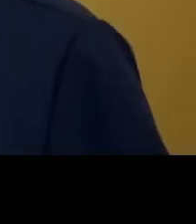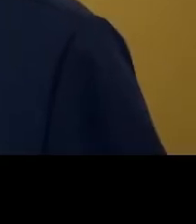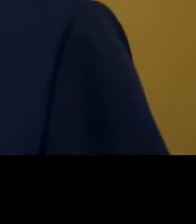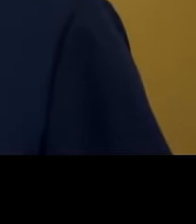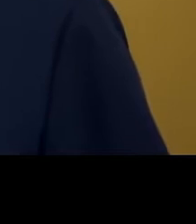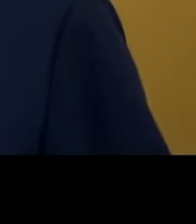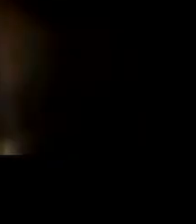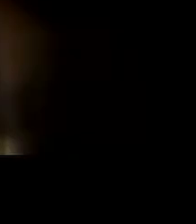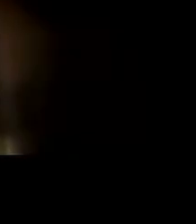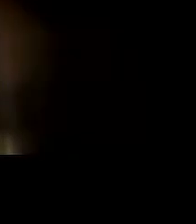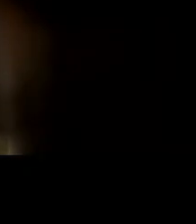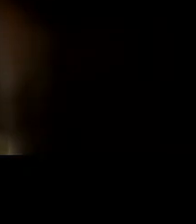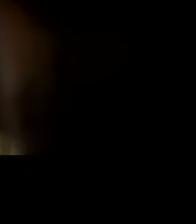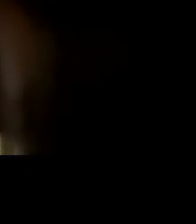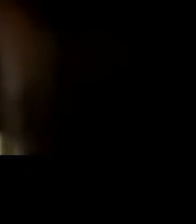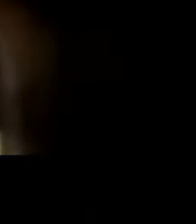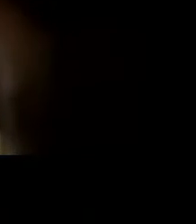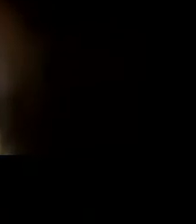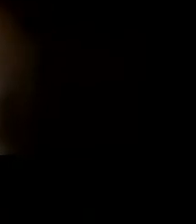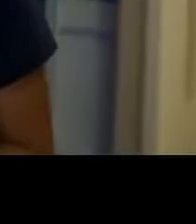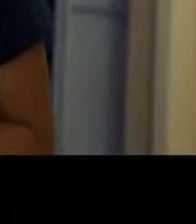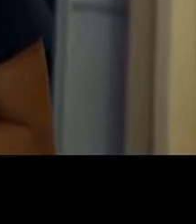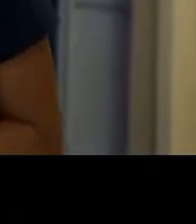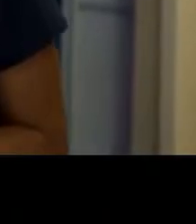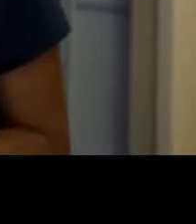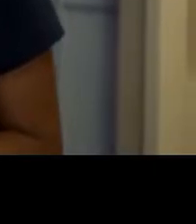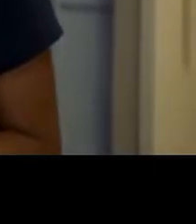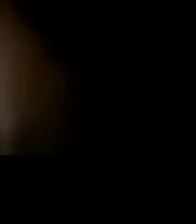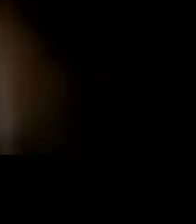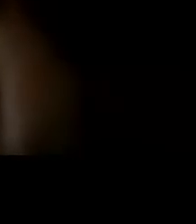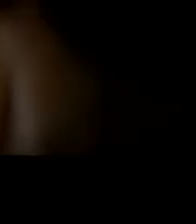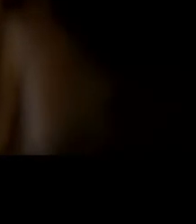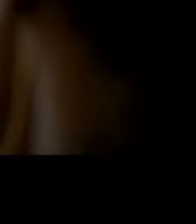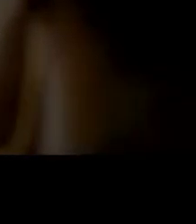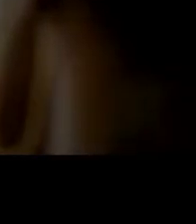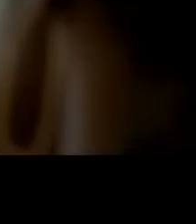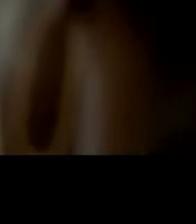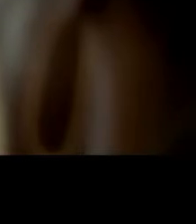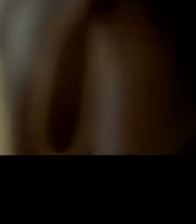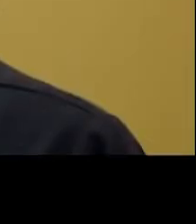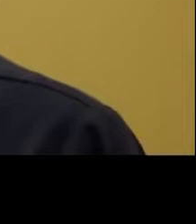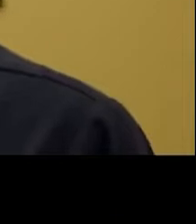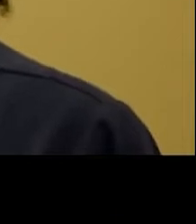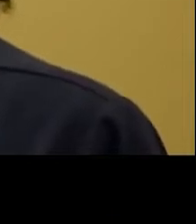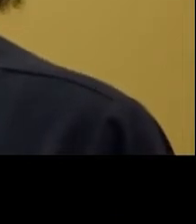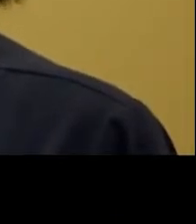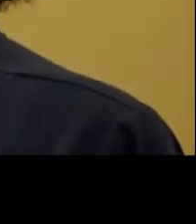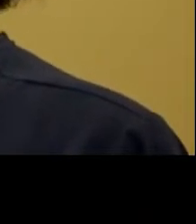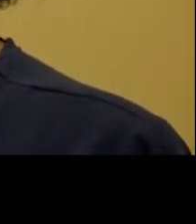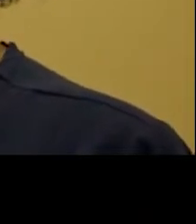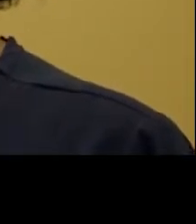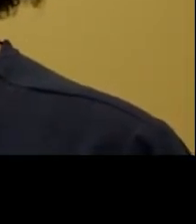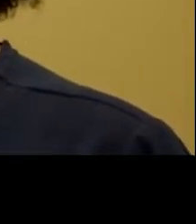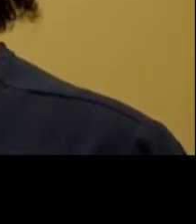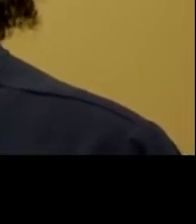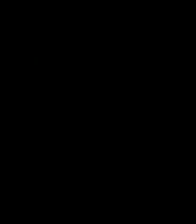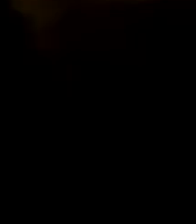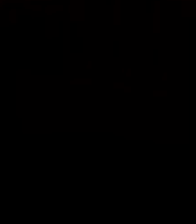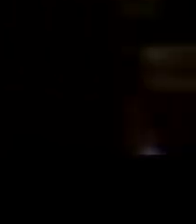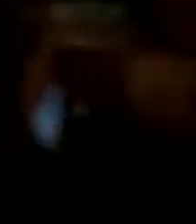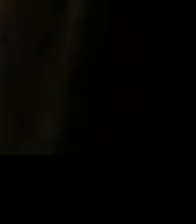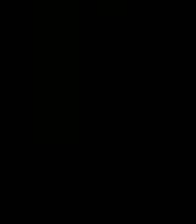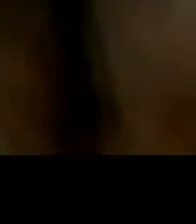My roommate's birthday starts in 92 minutes. I have to be there, and it's going to be terrible. Are you trying to invite me to a